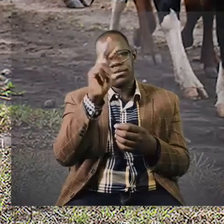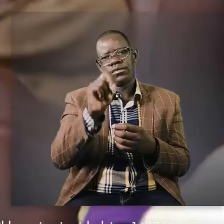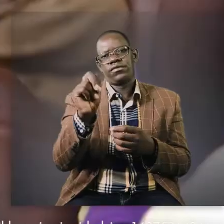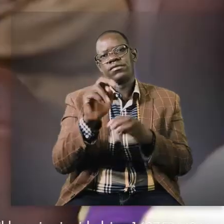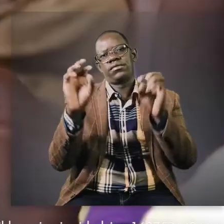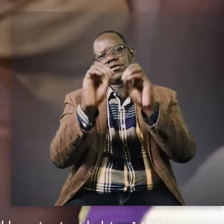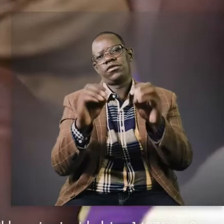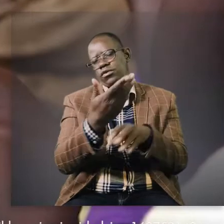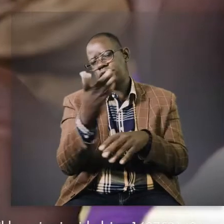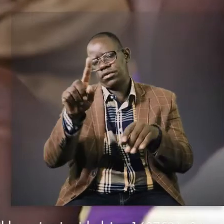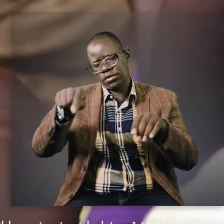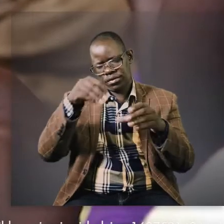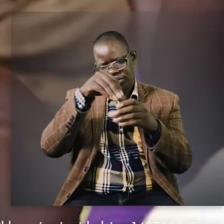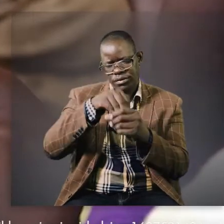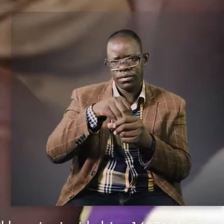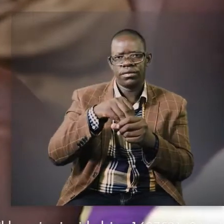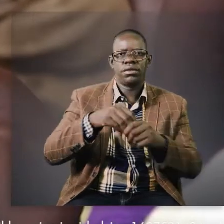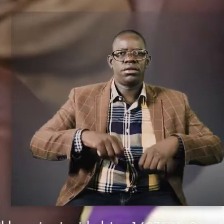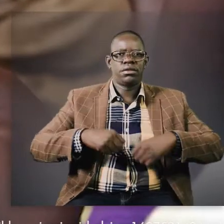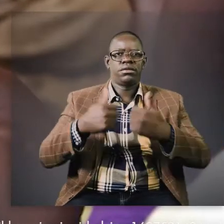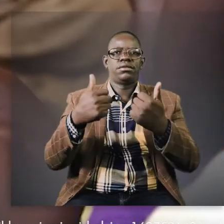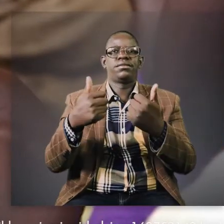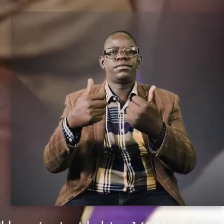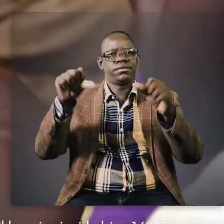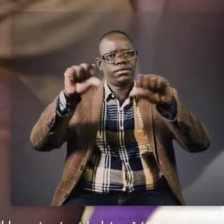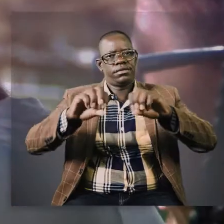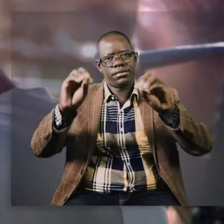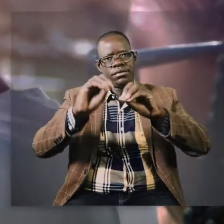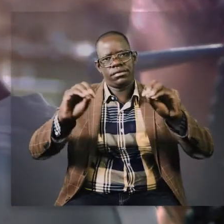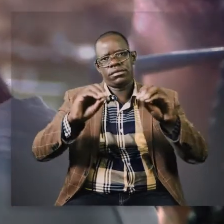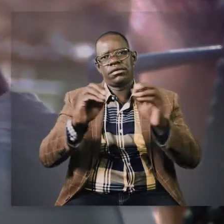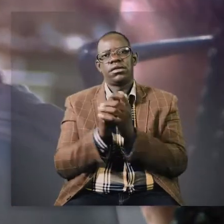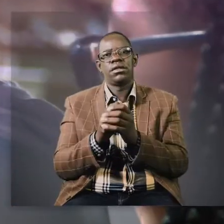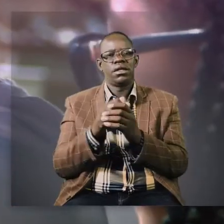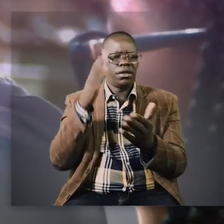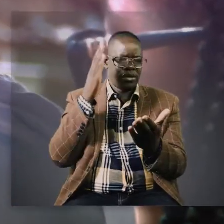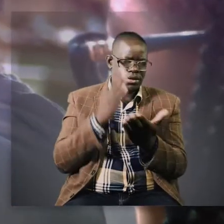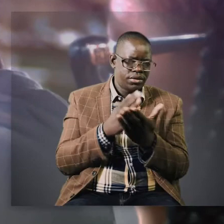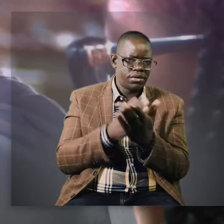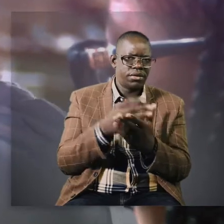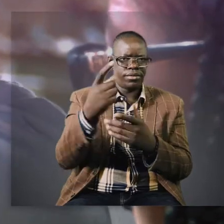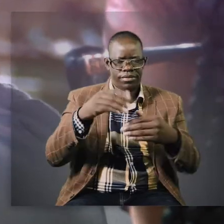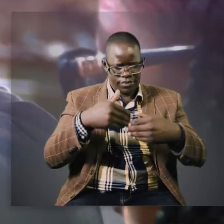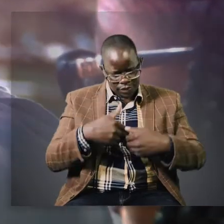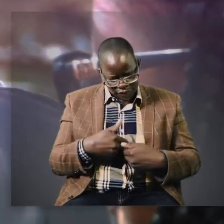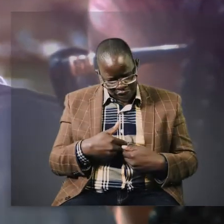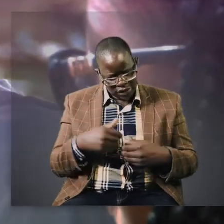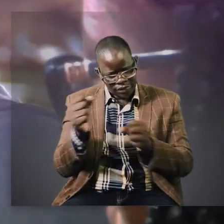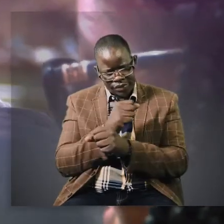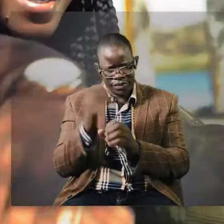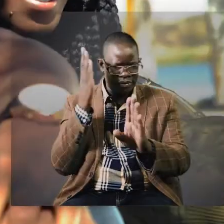food. All these things contribute to ill health. Well, I agree with you, but poverty does not cause